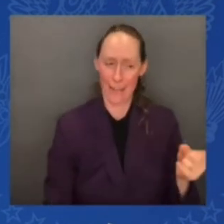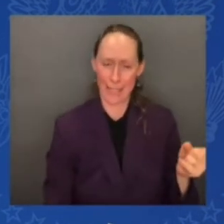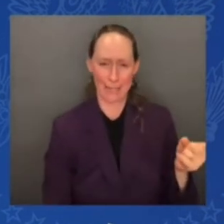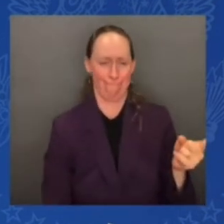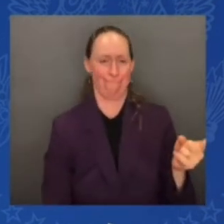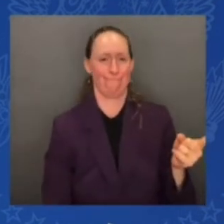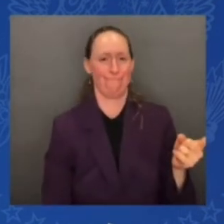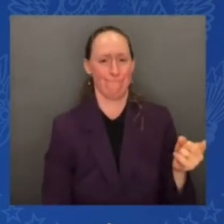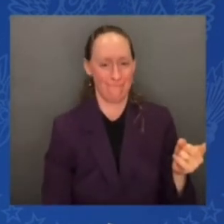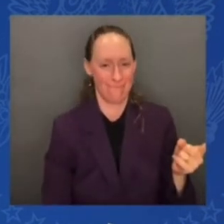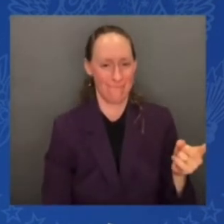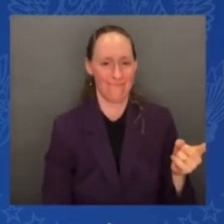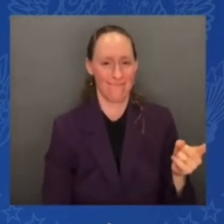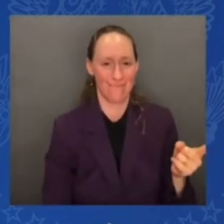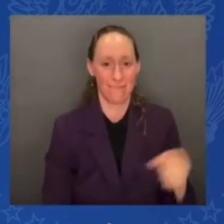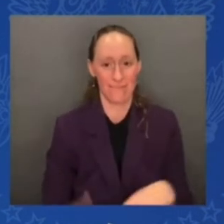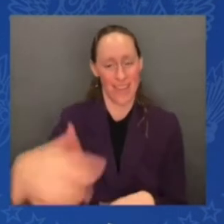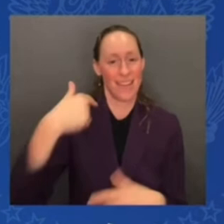Look,